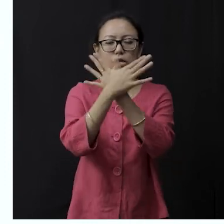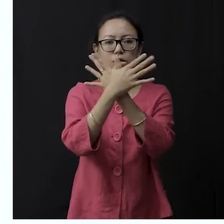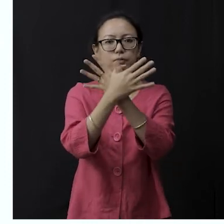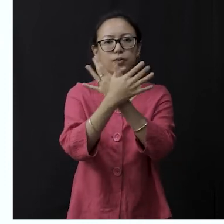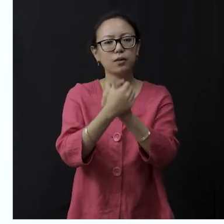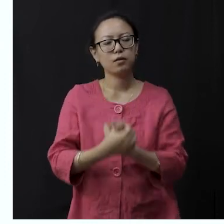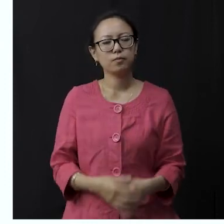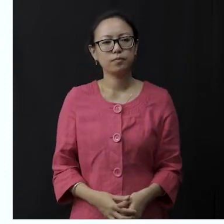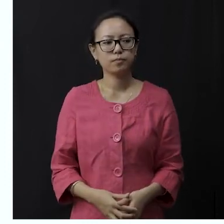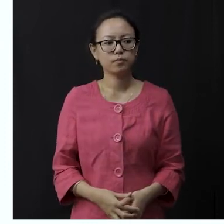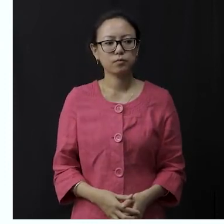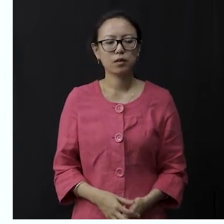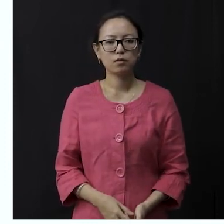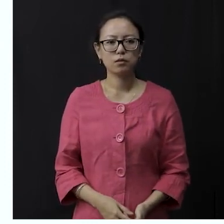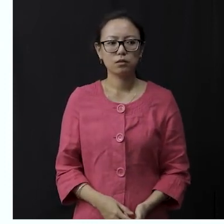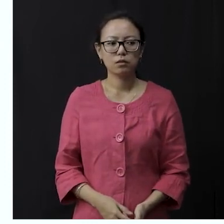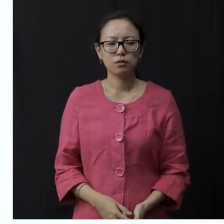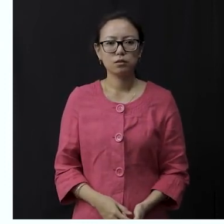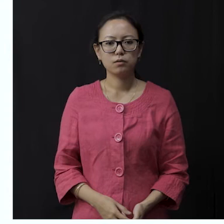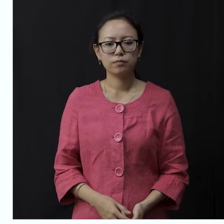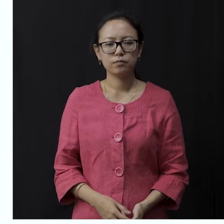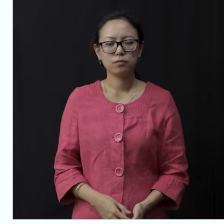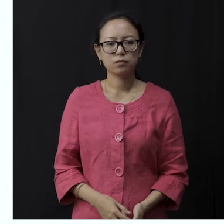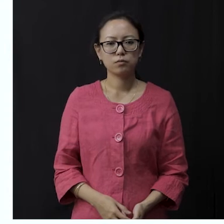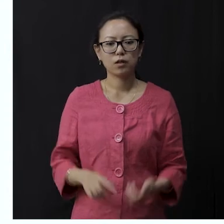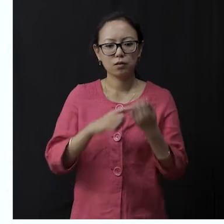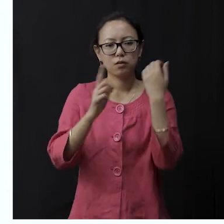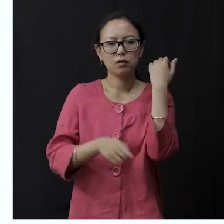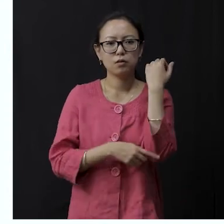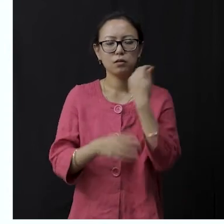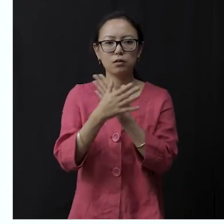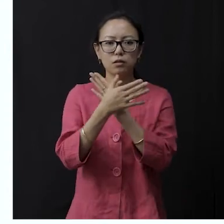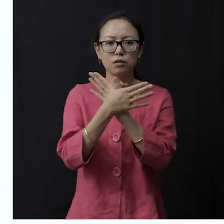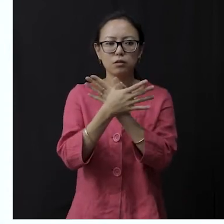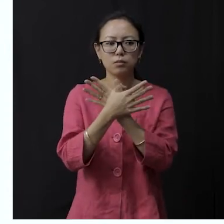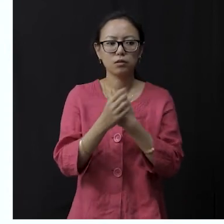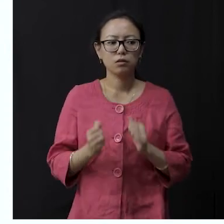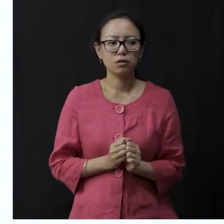They become a butterfly. So that is it, okay? Now next, the last is butterfly.